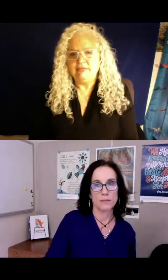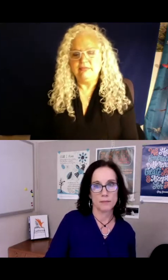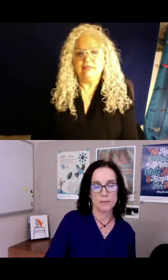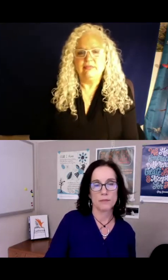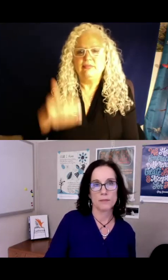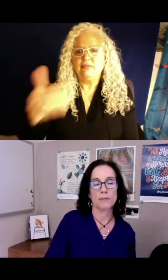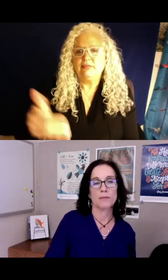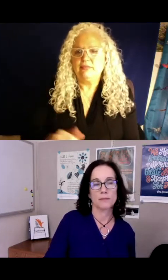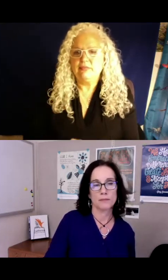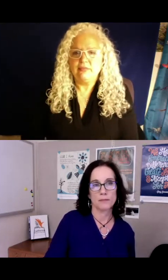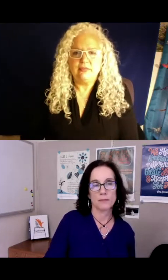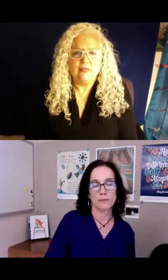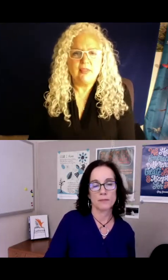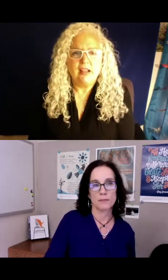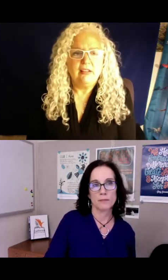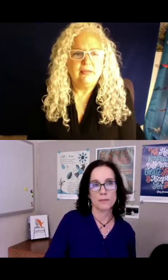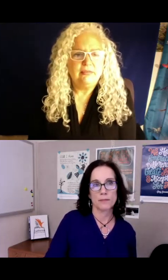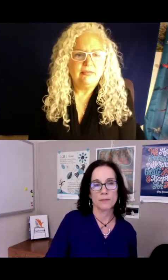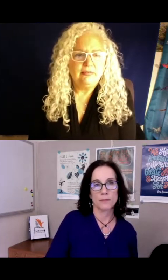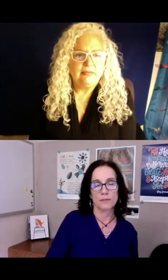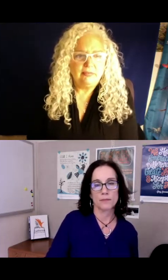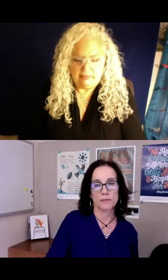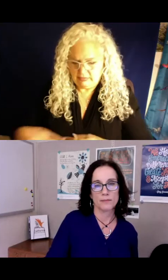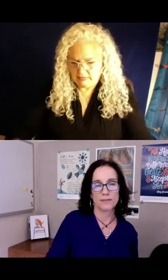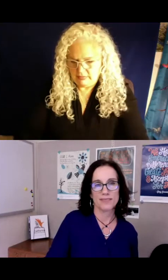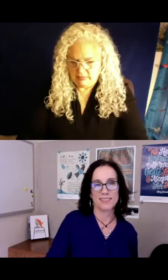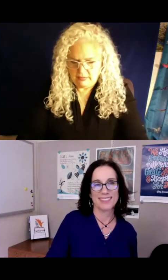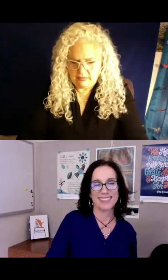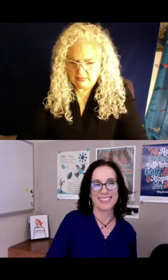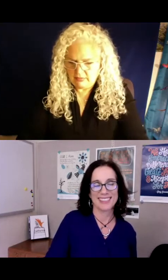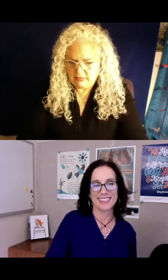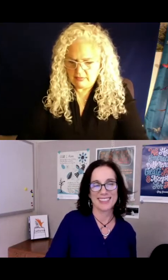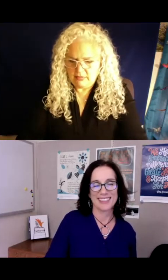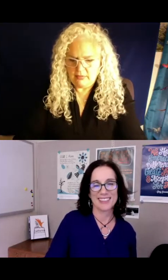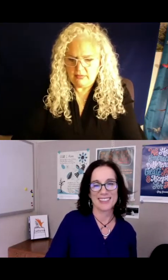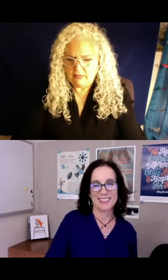hearing impaired, language. So that doesn't, those are two different